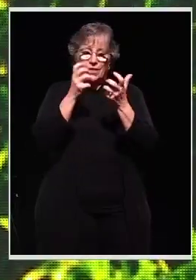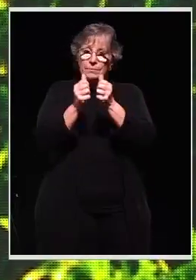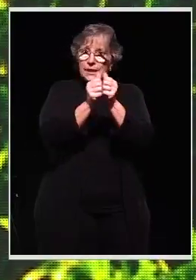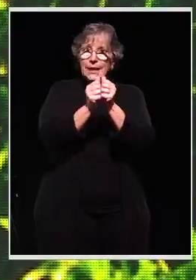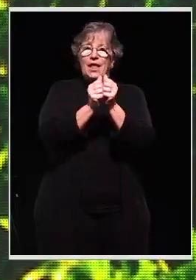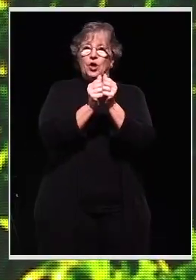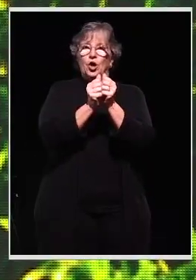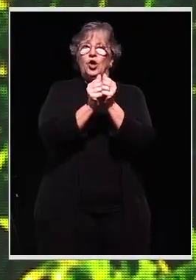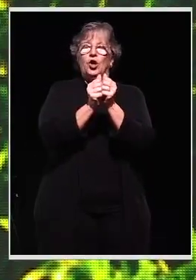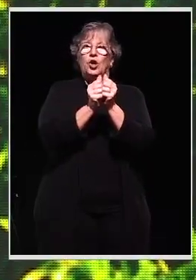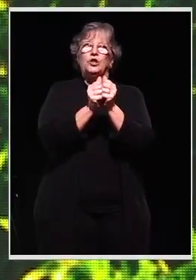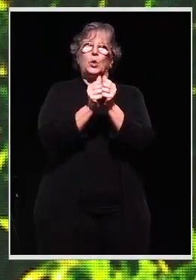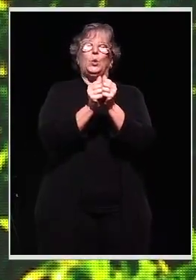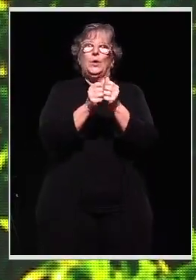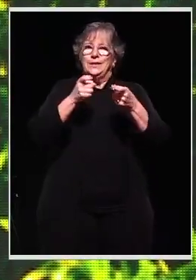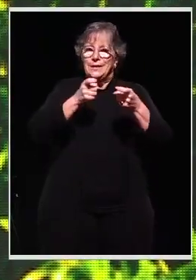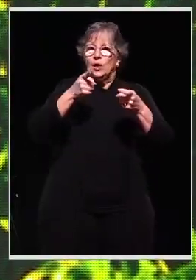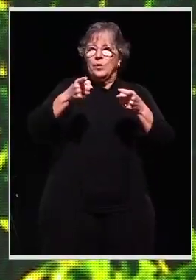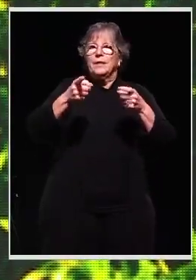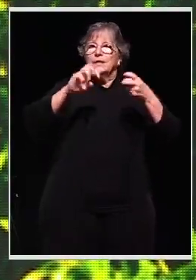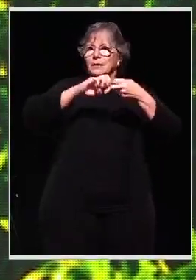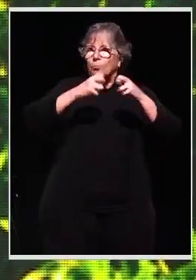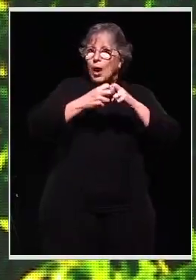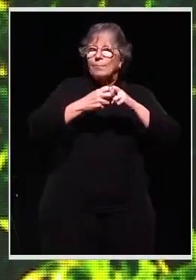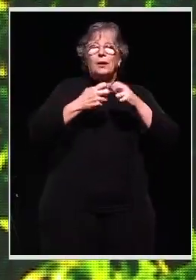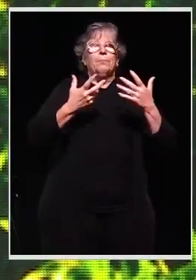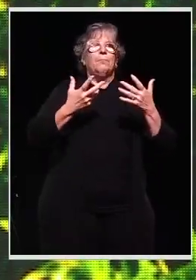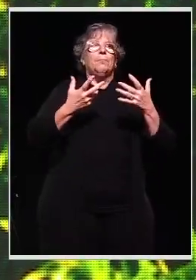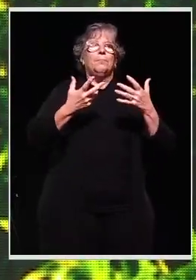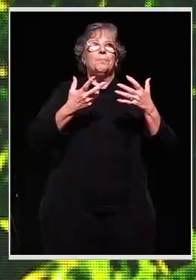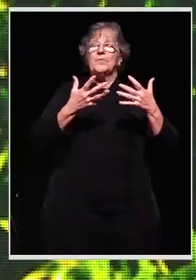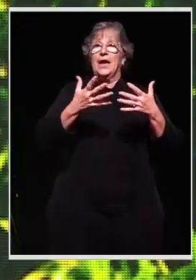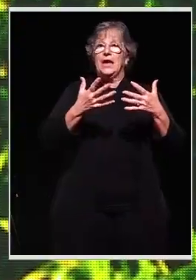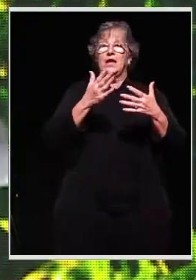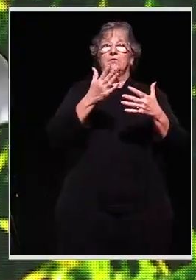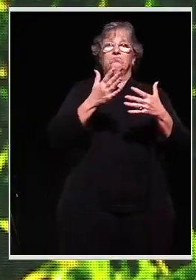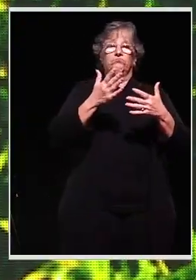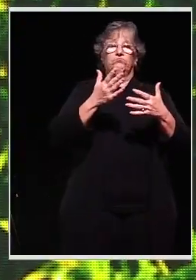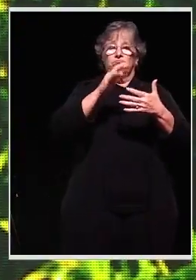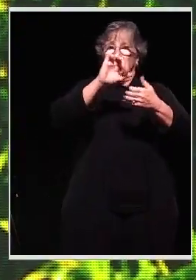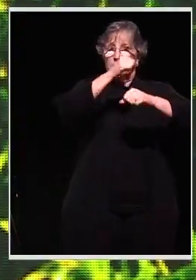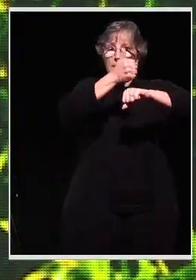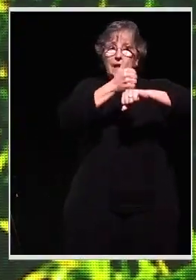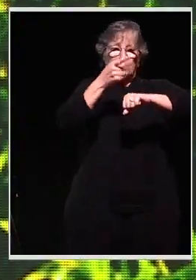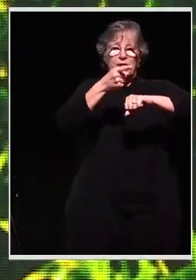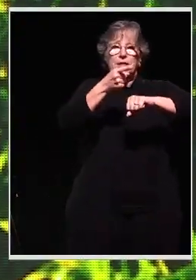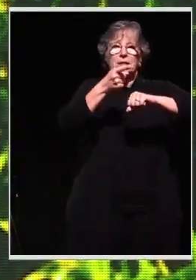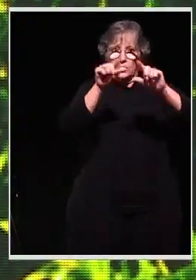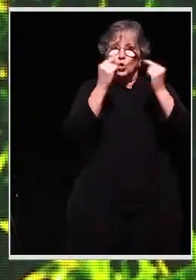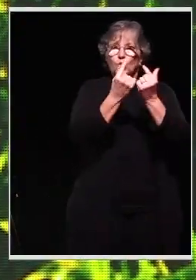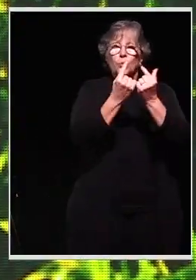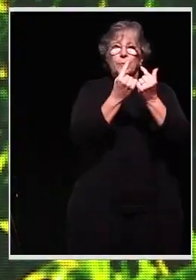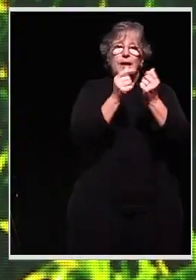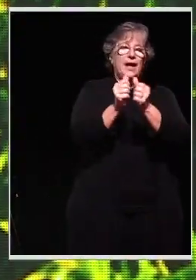tackle this problem. FAR and the Innovation Center for U.S. Dairy pulled them together and formed this consortium and brought them all together, and then did that work